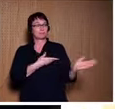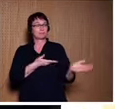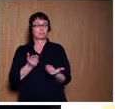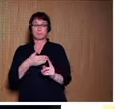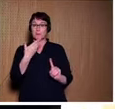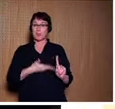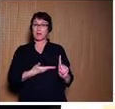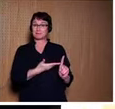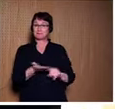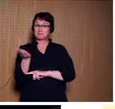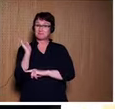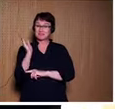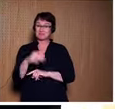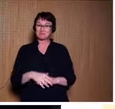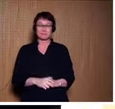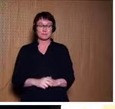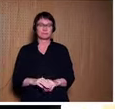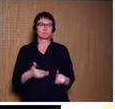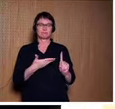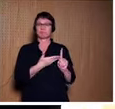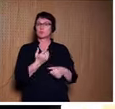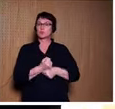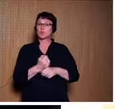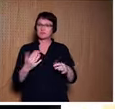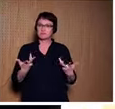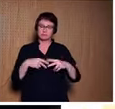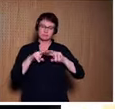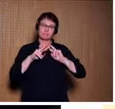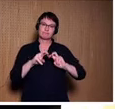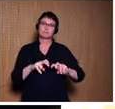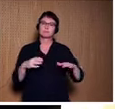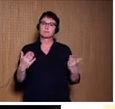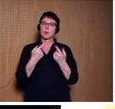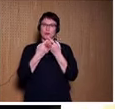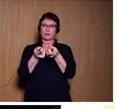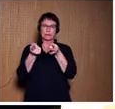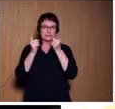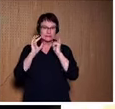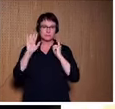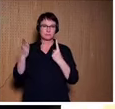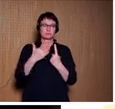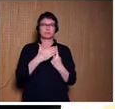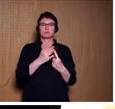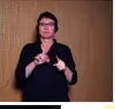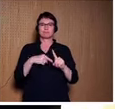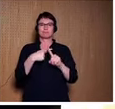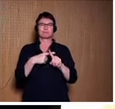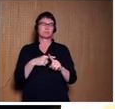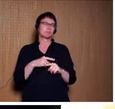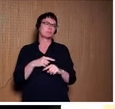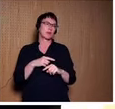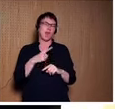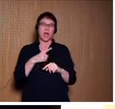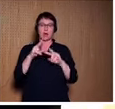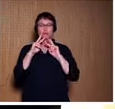keynote speaker. She is a researcher at Gothenburg University and a research associate at the